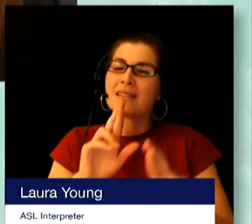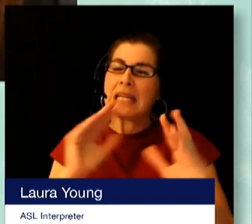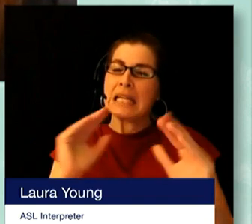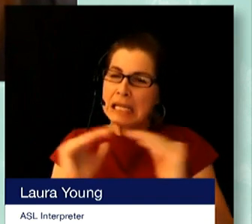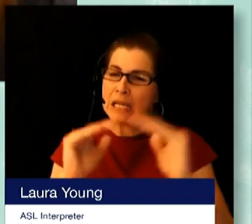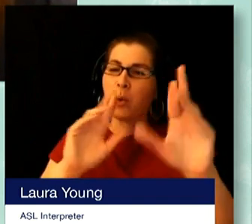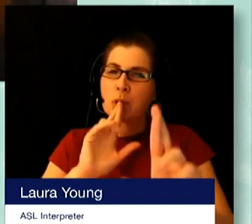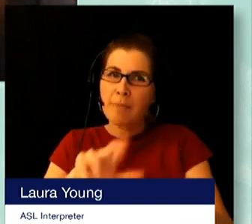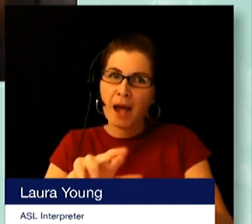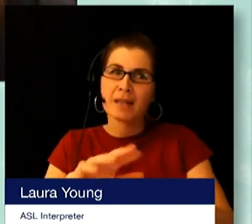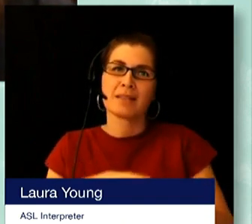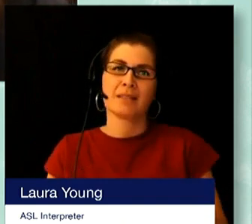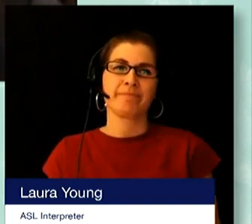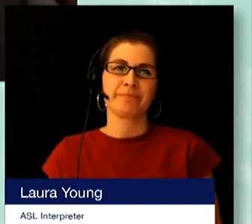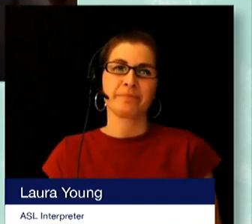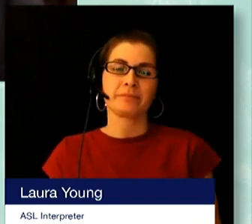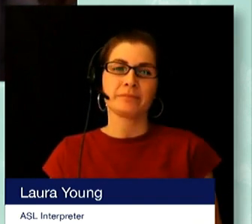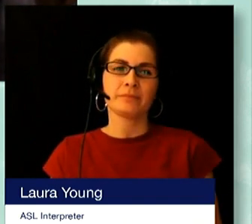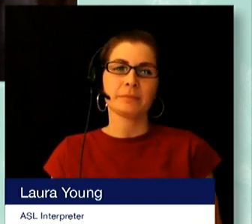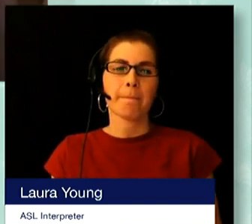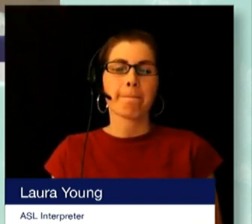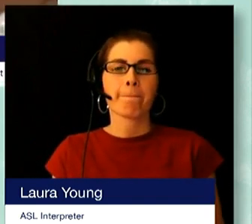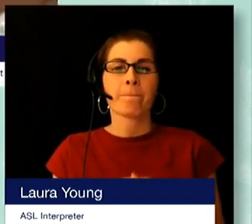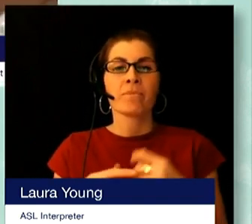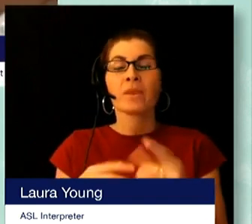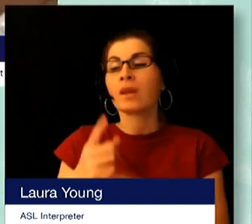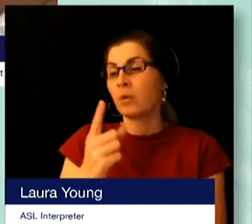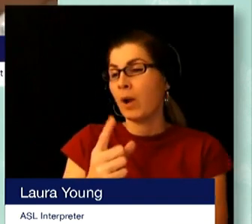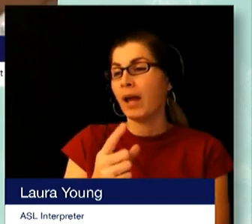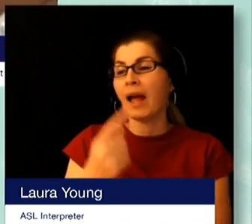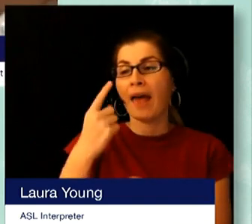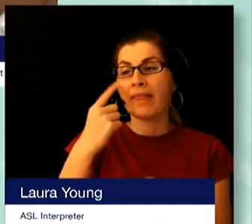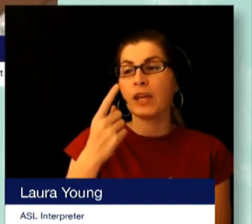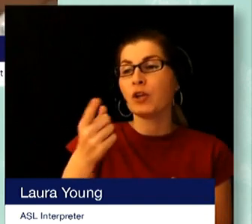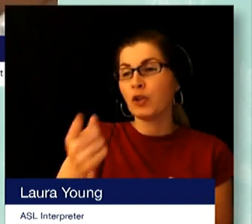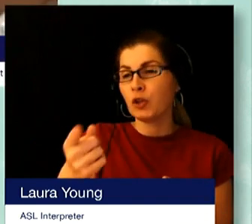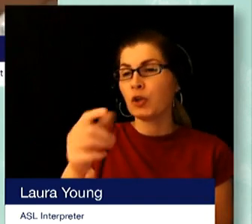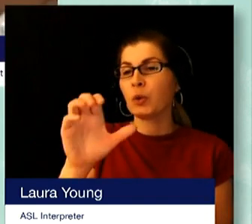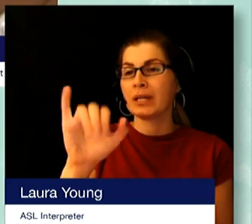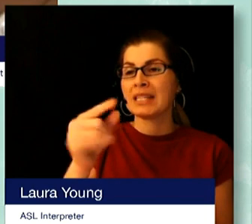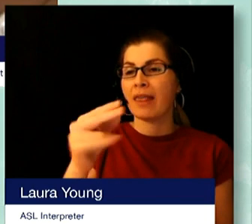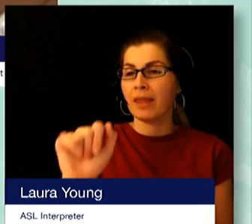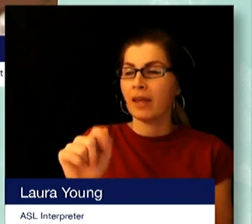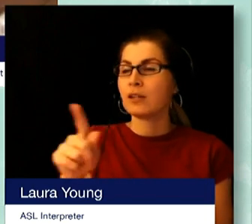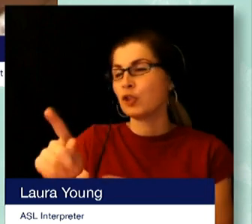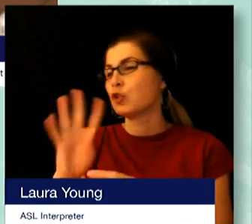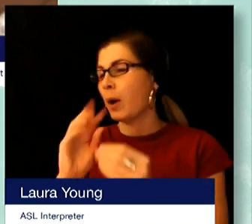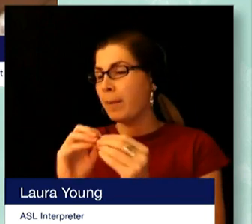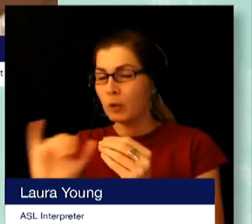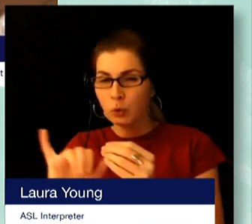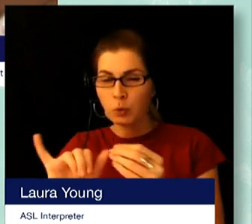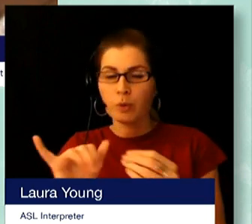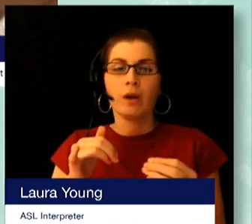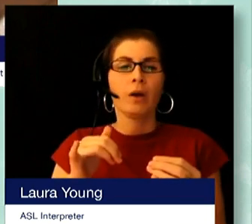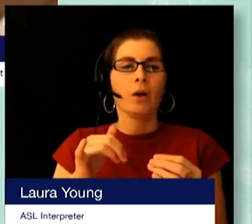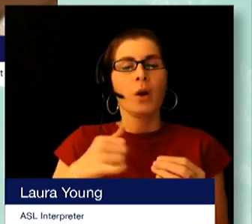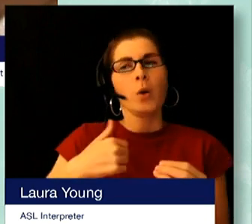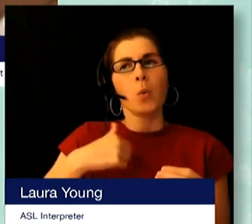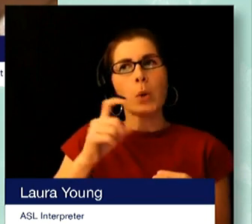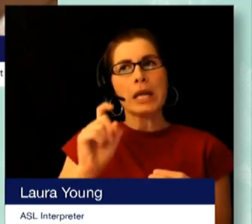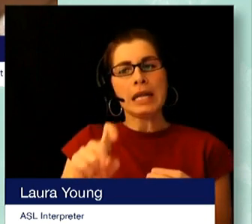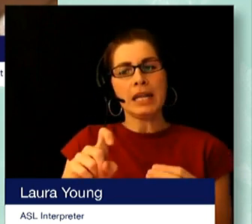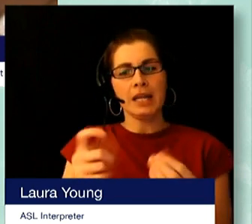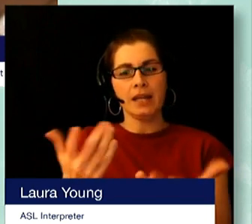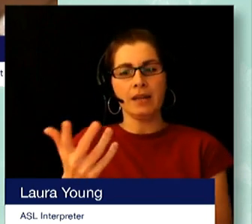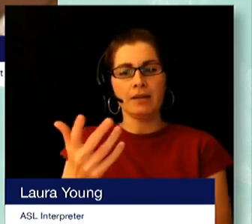Exactly. Exactly right. And I think, you know, what you and Cynthia had touched on there too, is that we need solutions of a